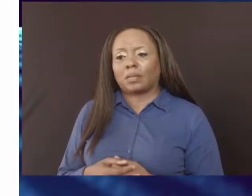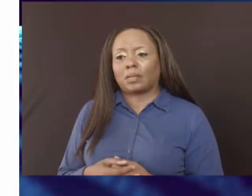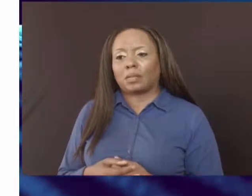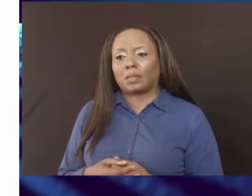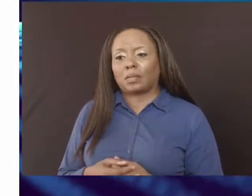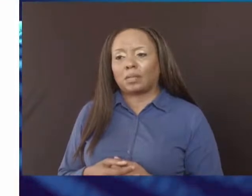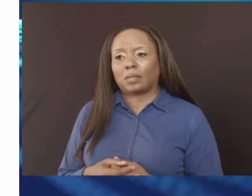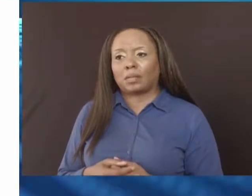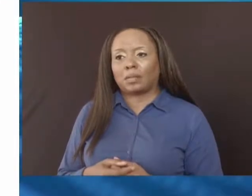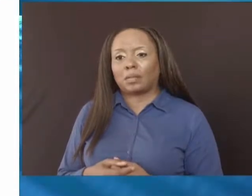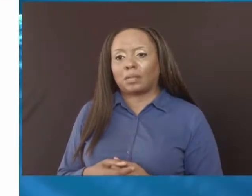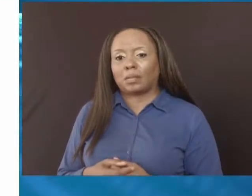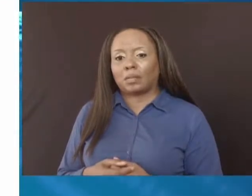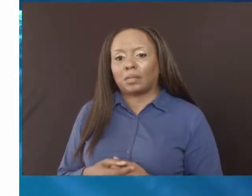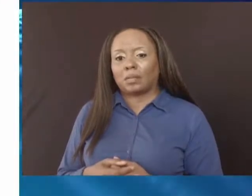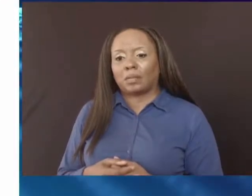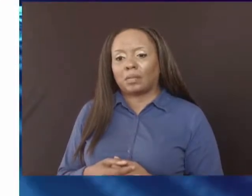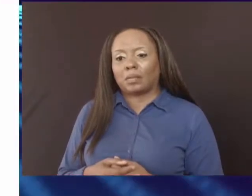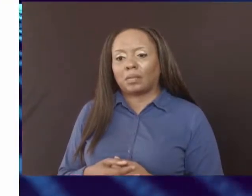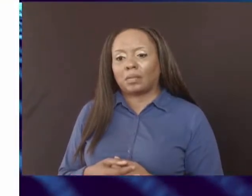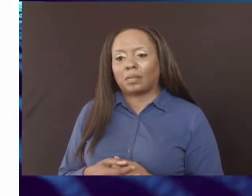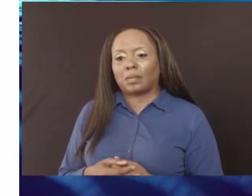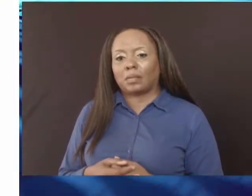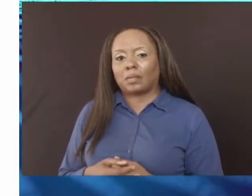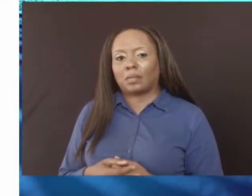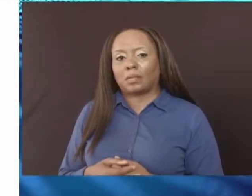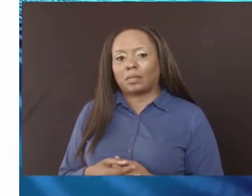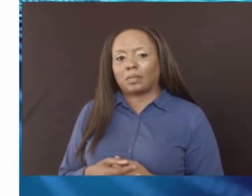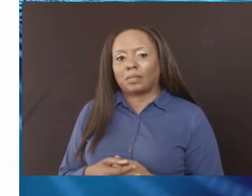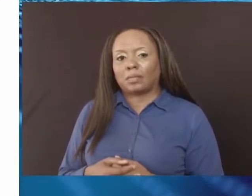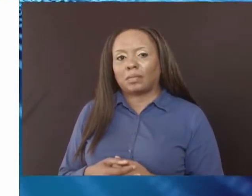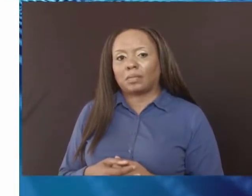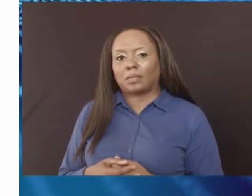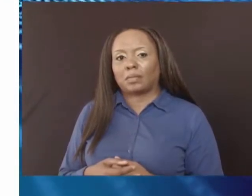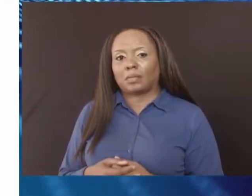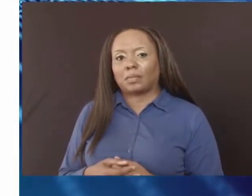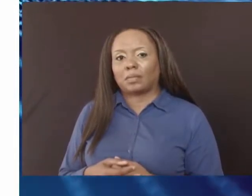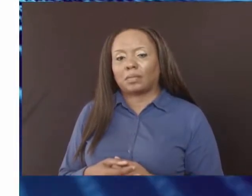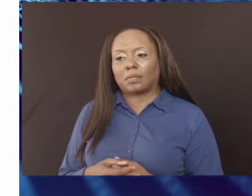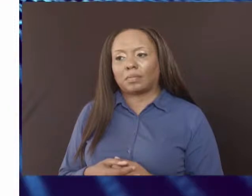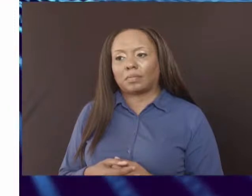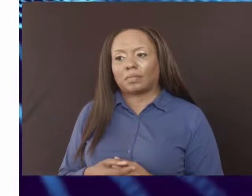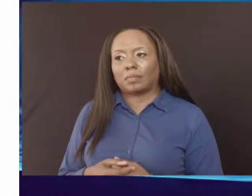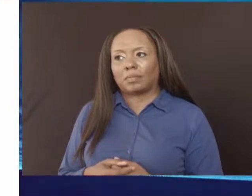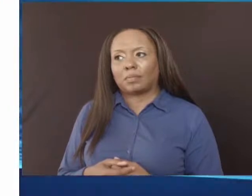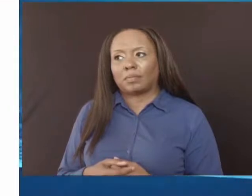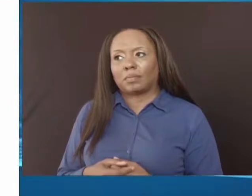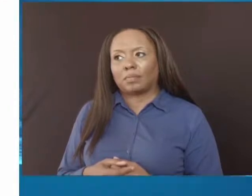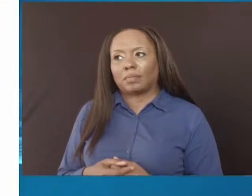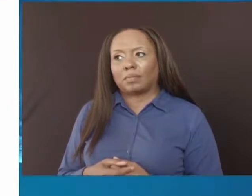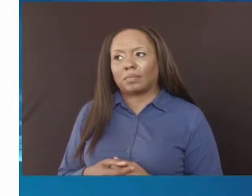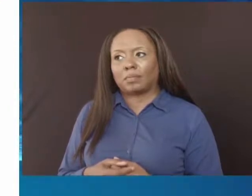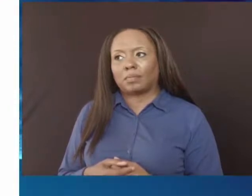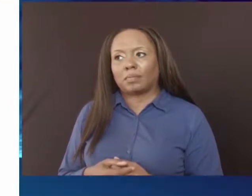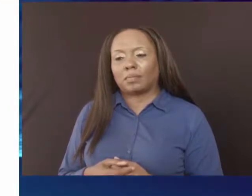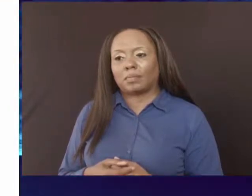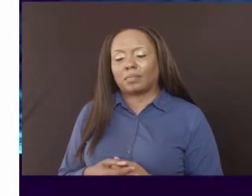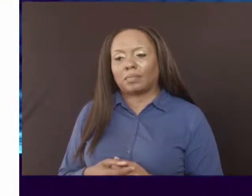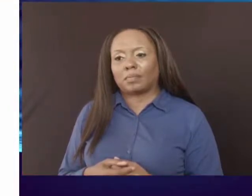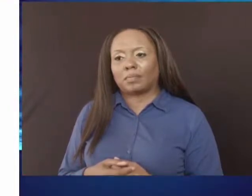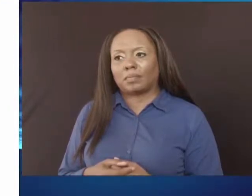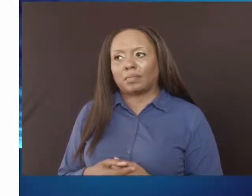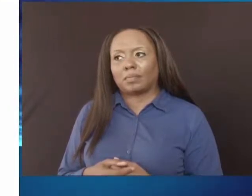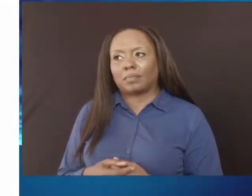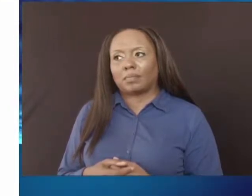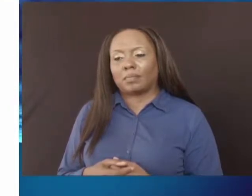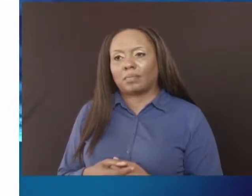person succumbing to COVID-19 now because of the it's much higher than August,